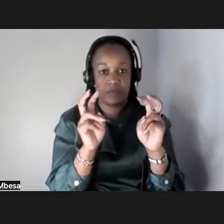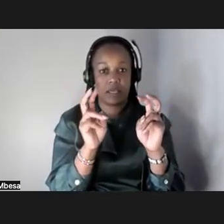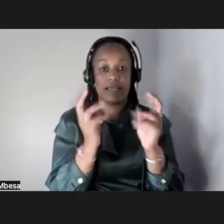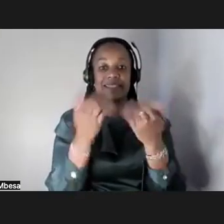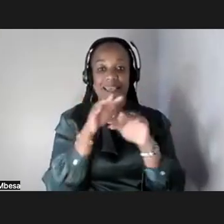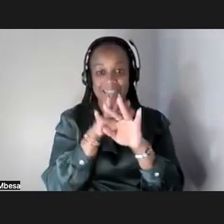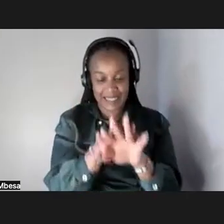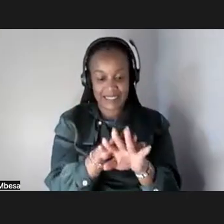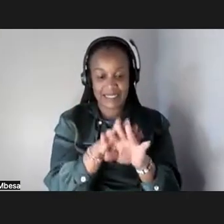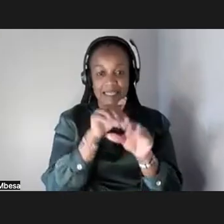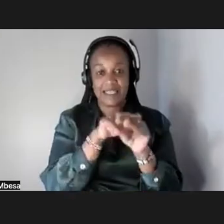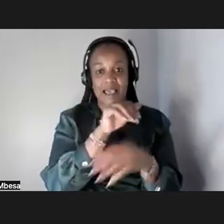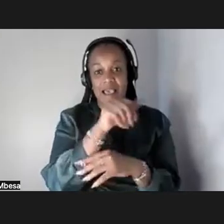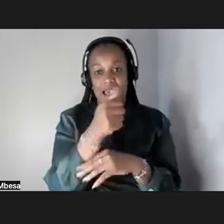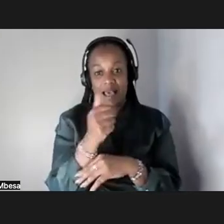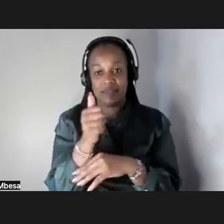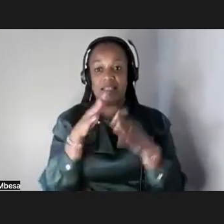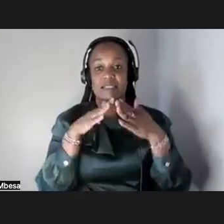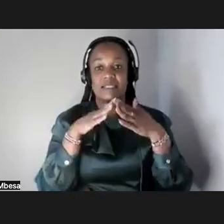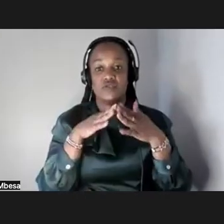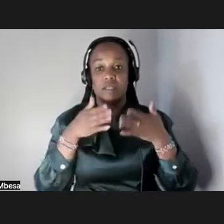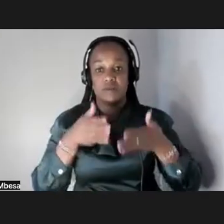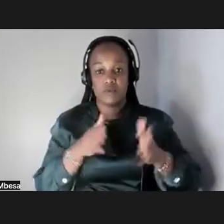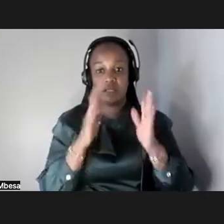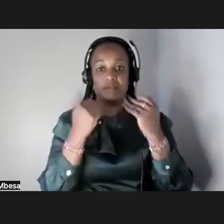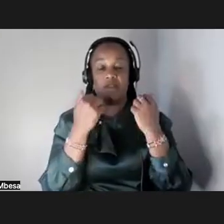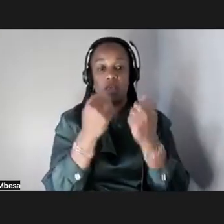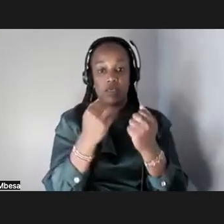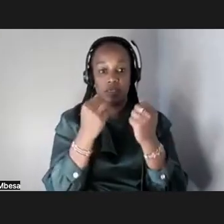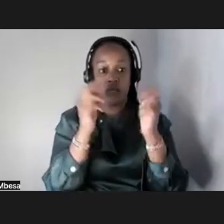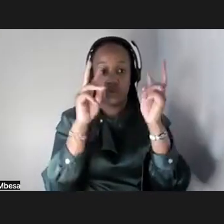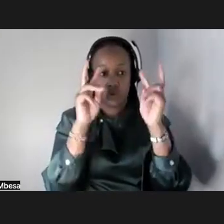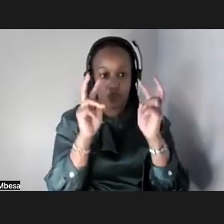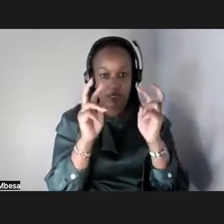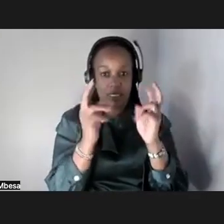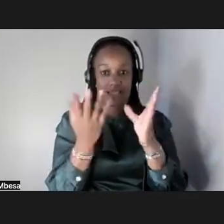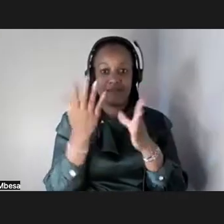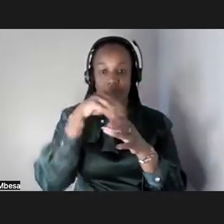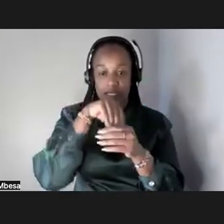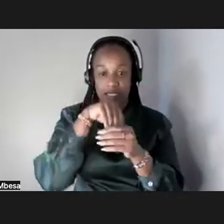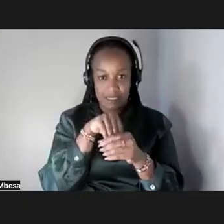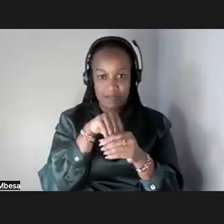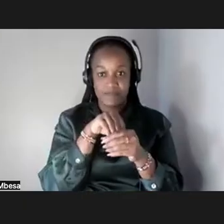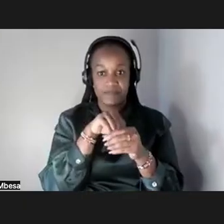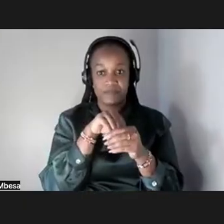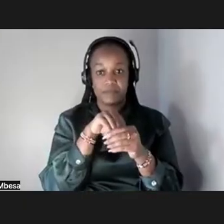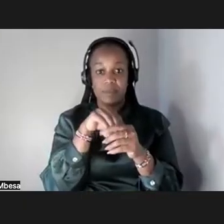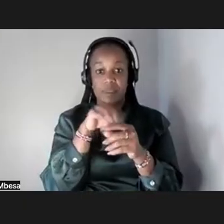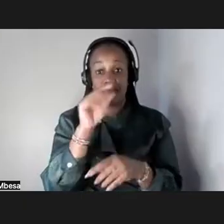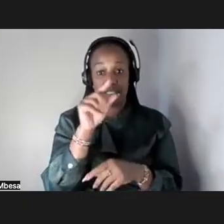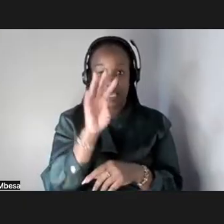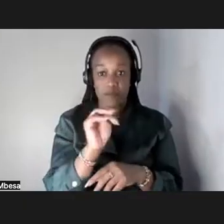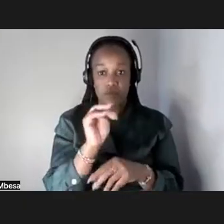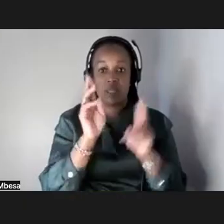into other sexual reproductive health topics. We have incorporated FGM prevention and care elements into the universal health